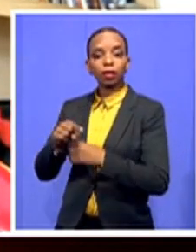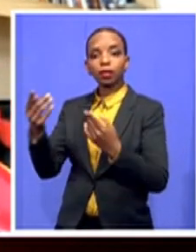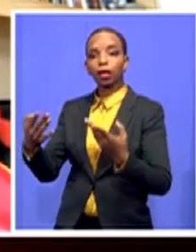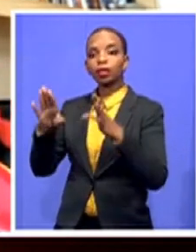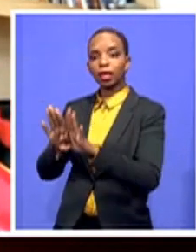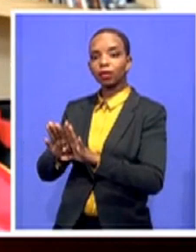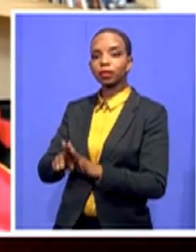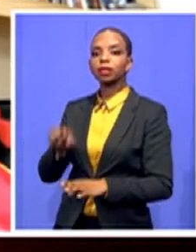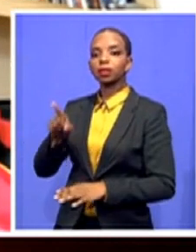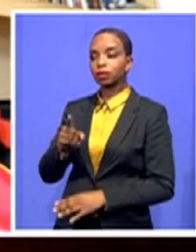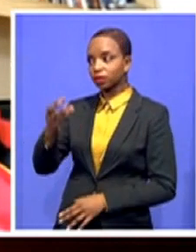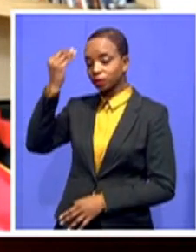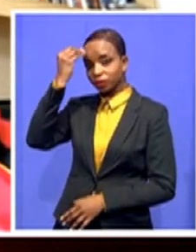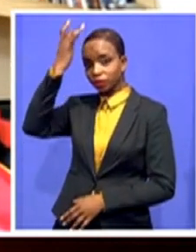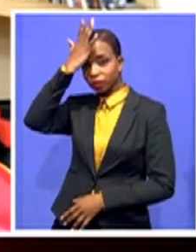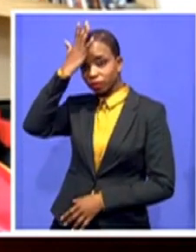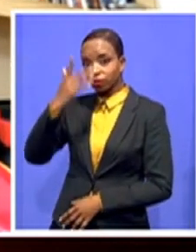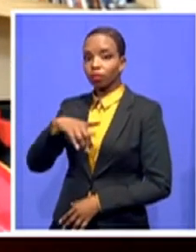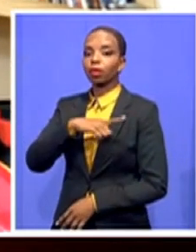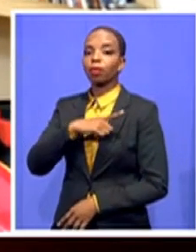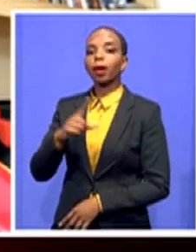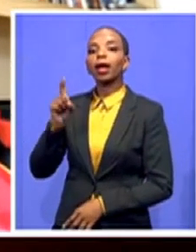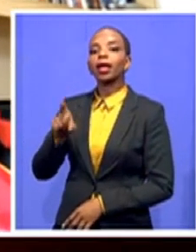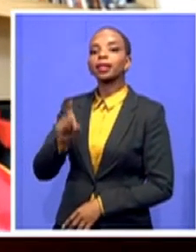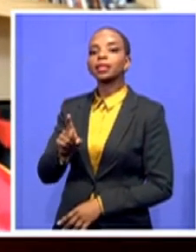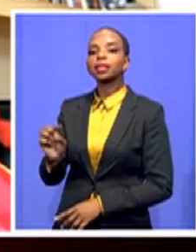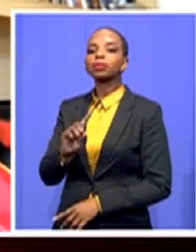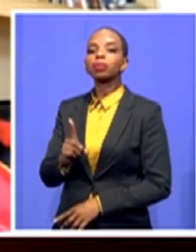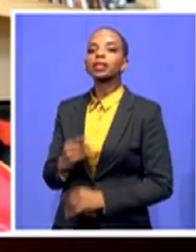expectations regarding this supplementary budget?